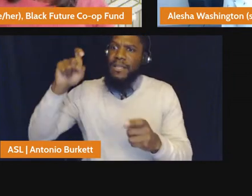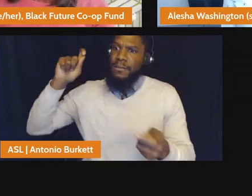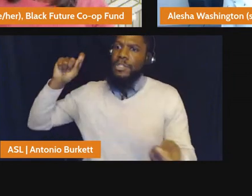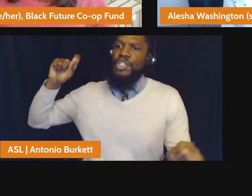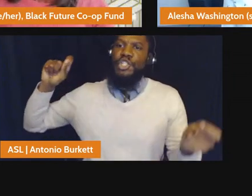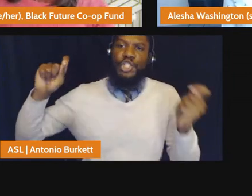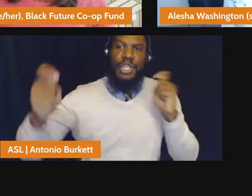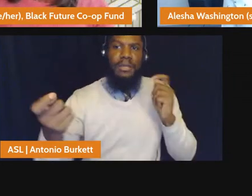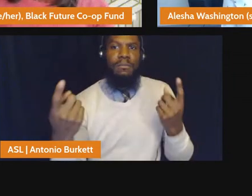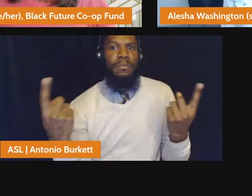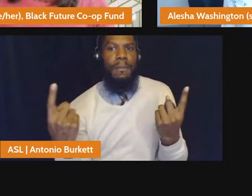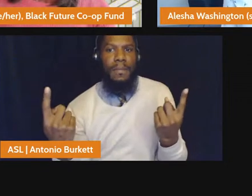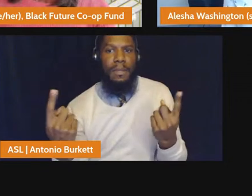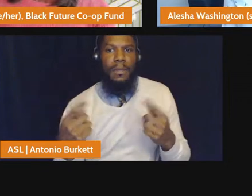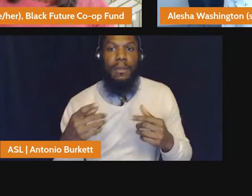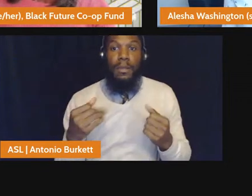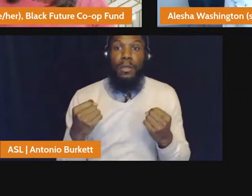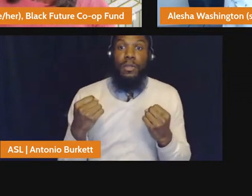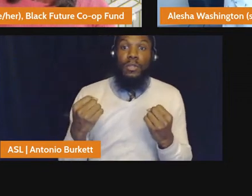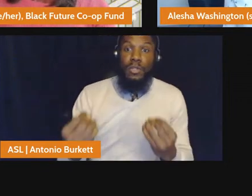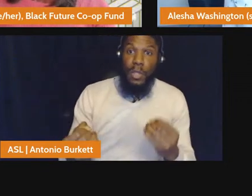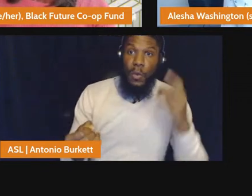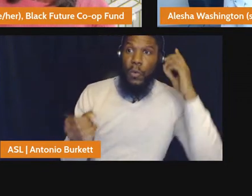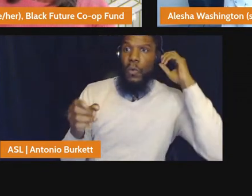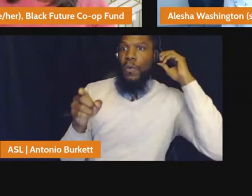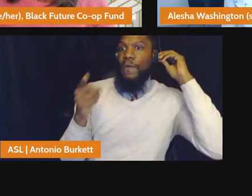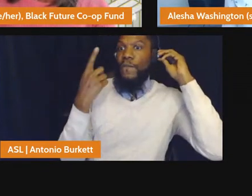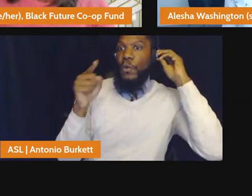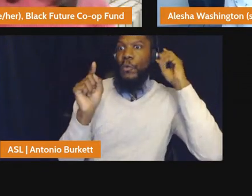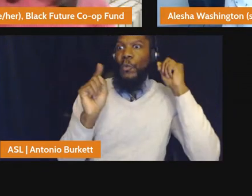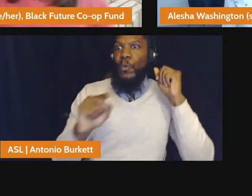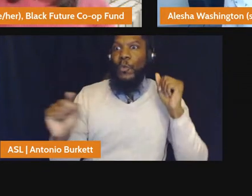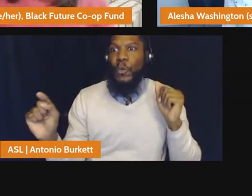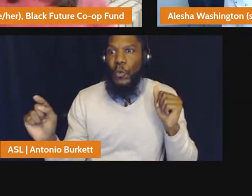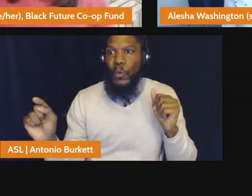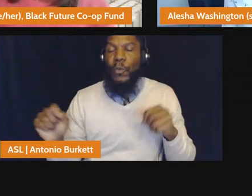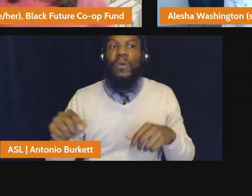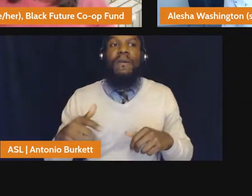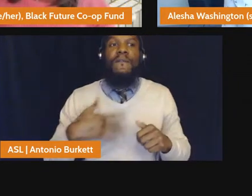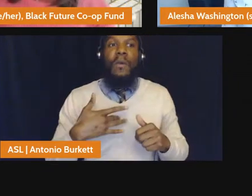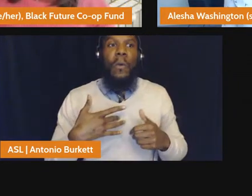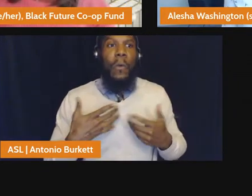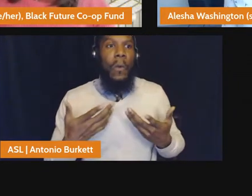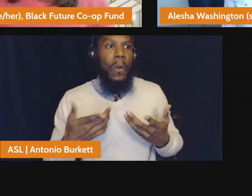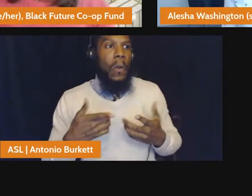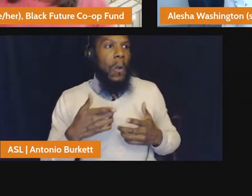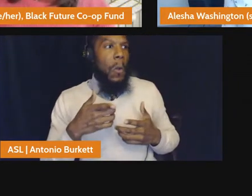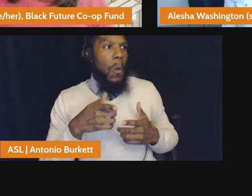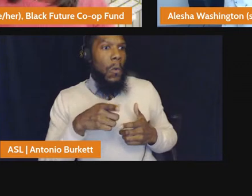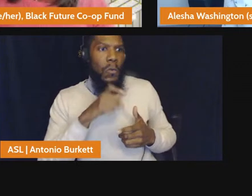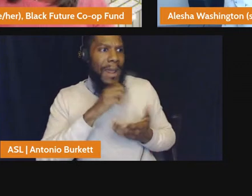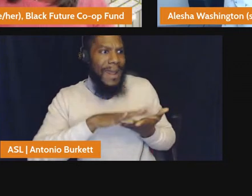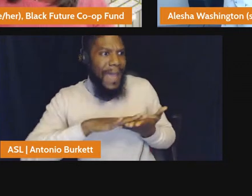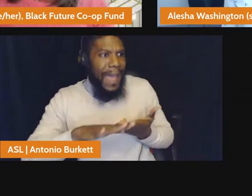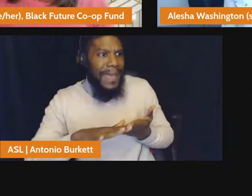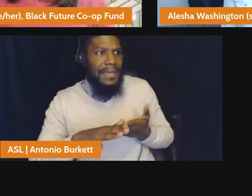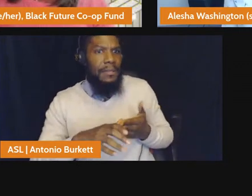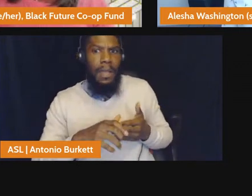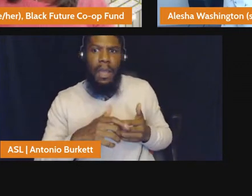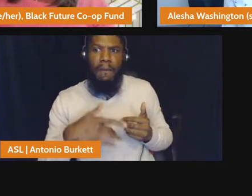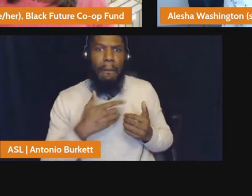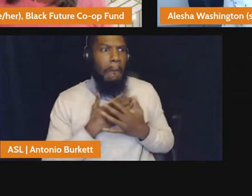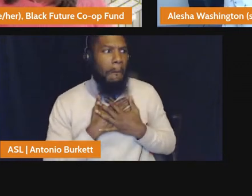you to be liked or for you to feel nice about how the Black people are treating you if what they're asking for